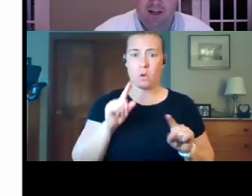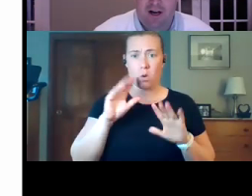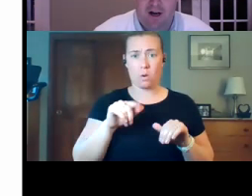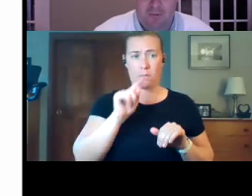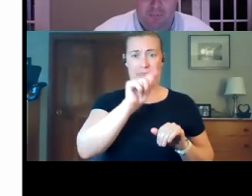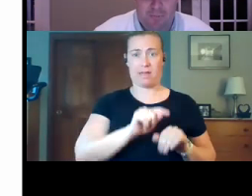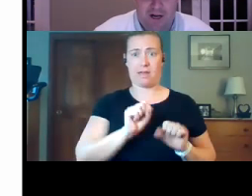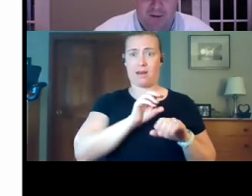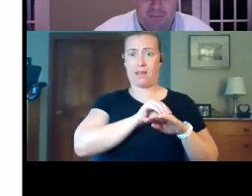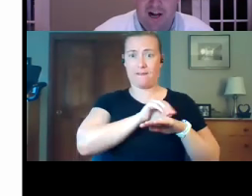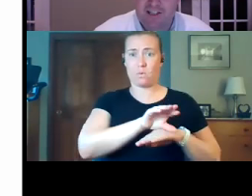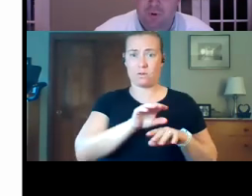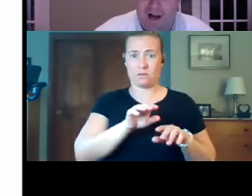of